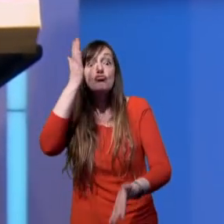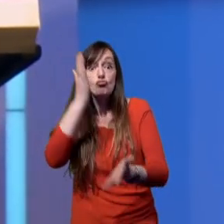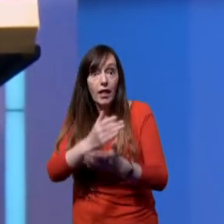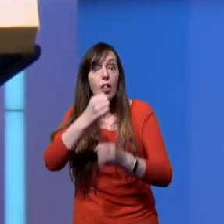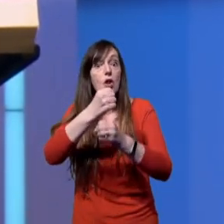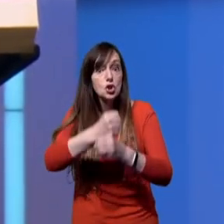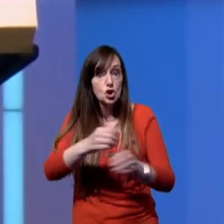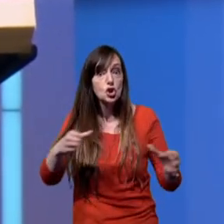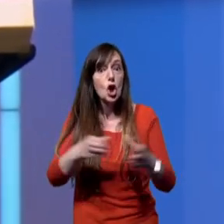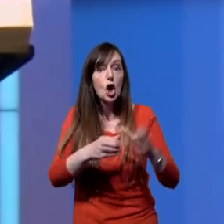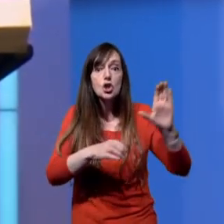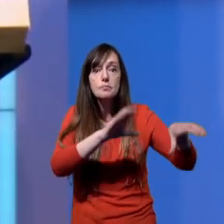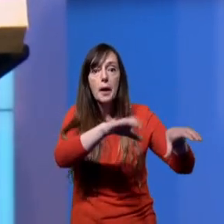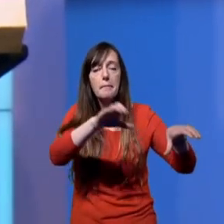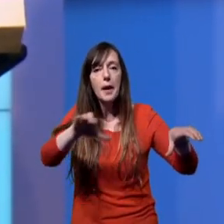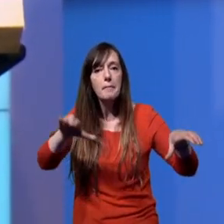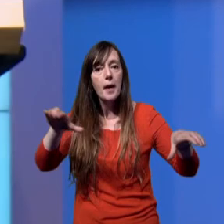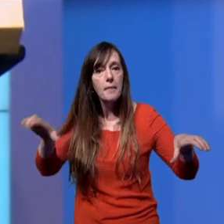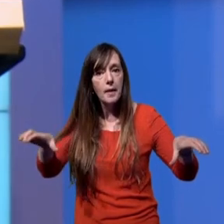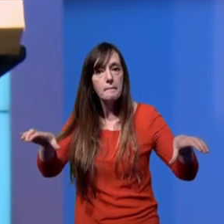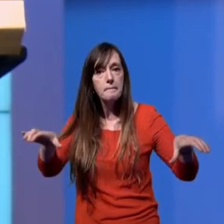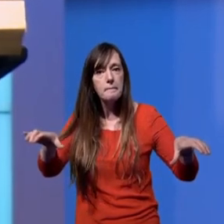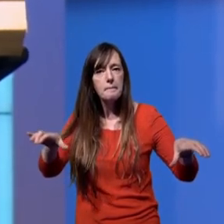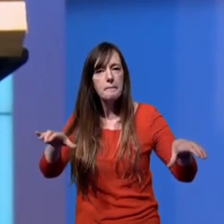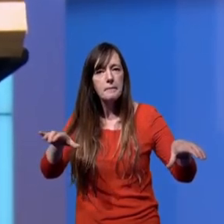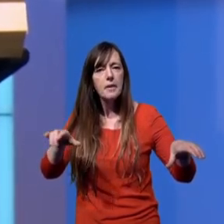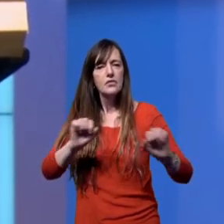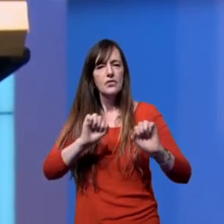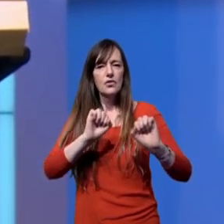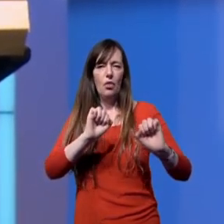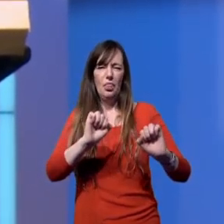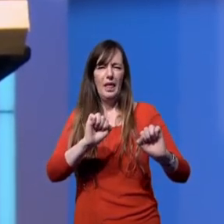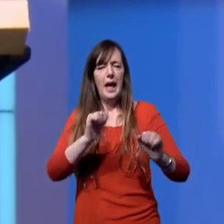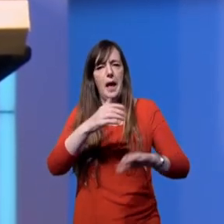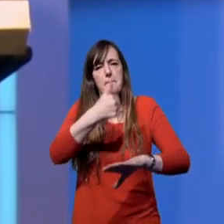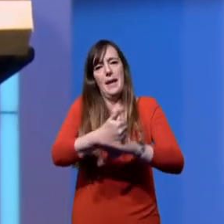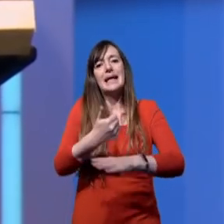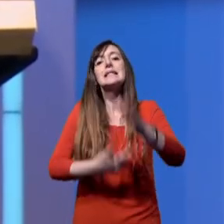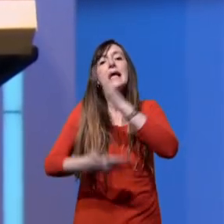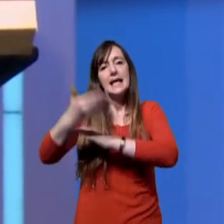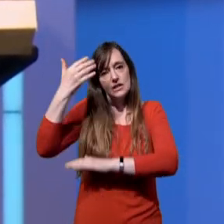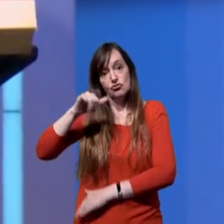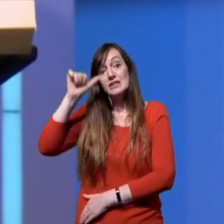are meant to speak into the lives not just of those historical churches